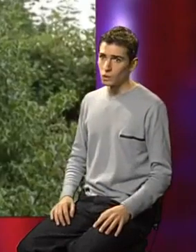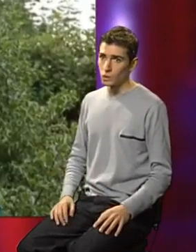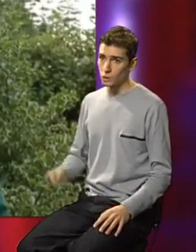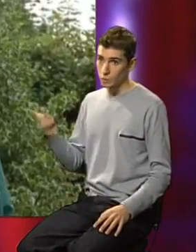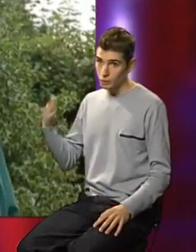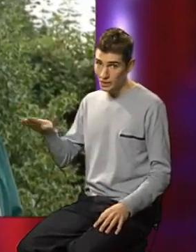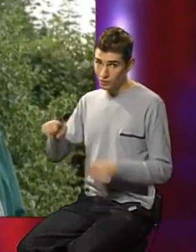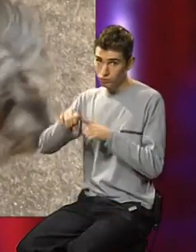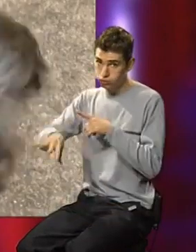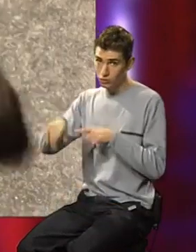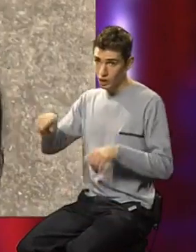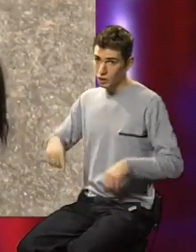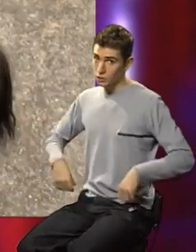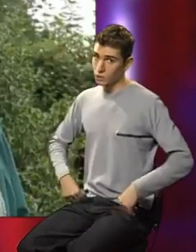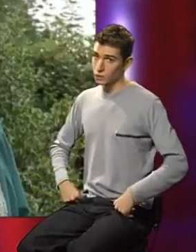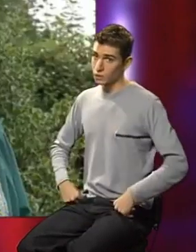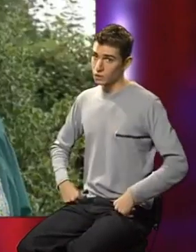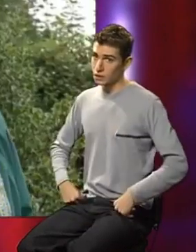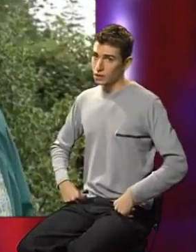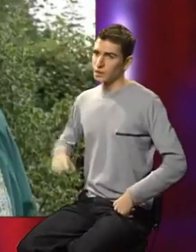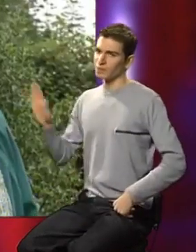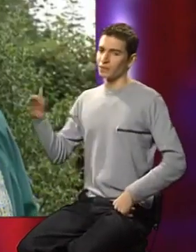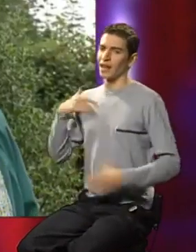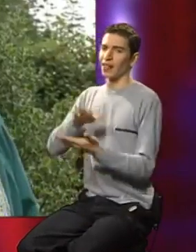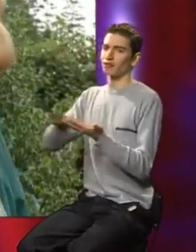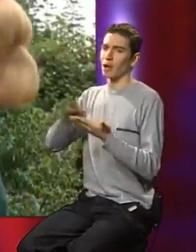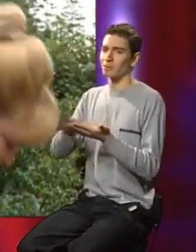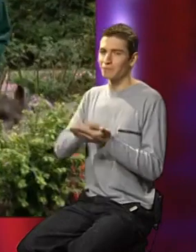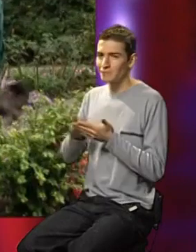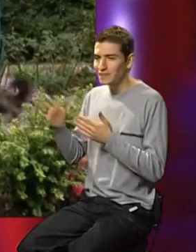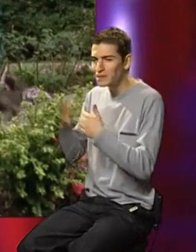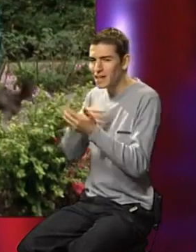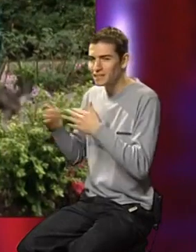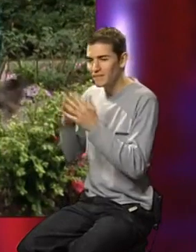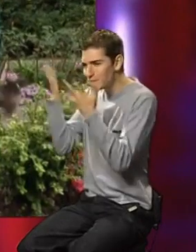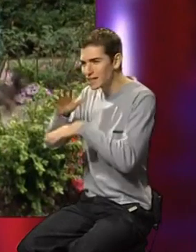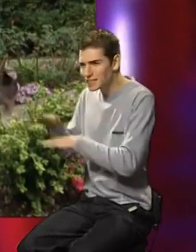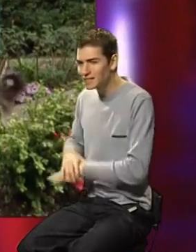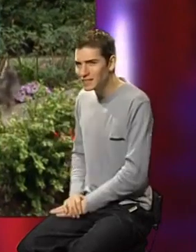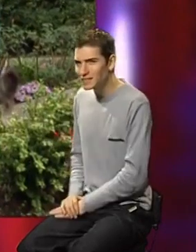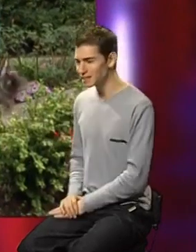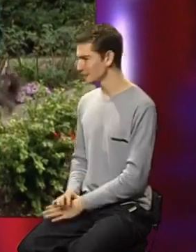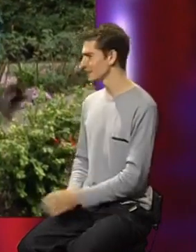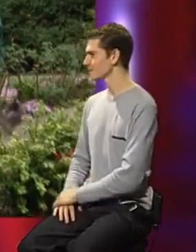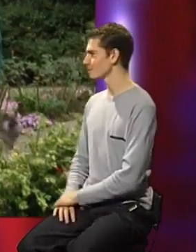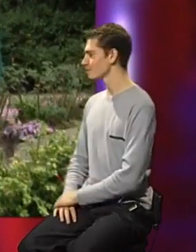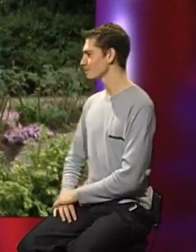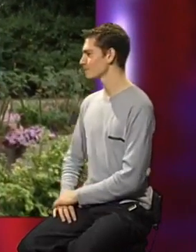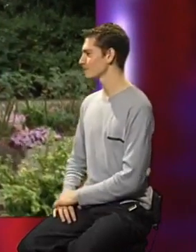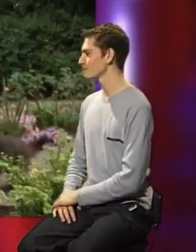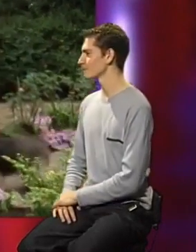Did you do that? I'll clean it up. Never mind.